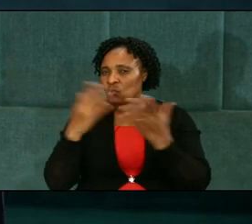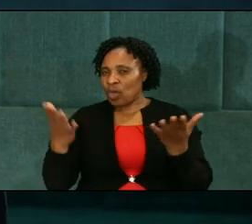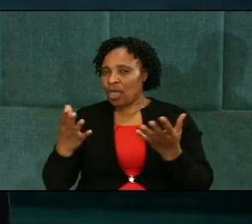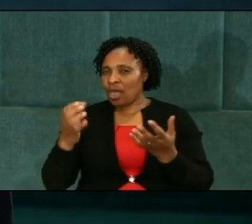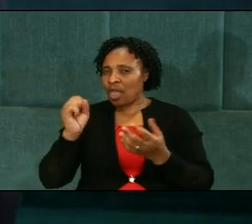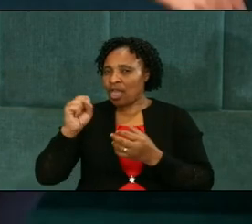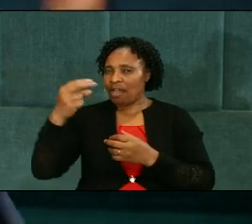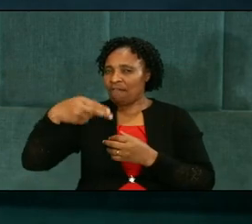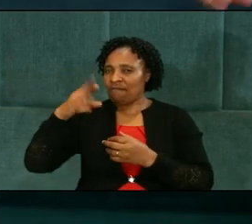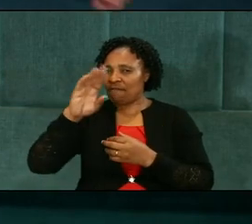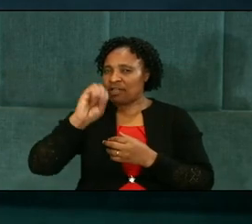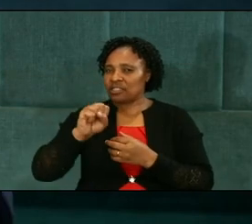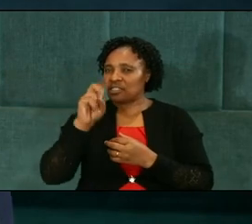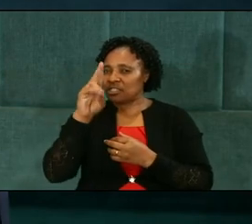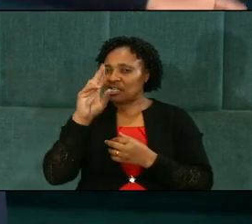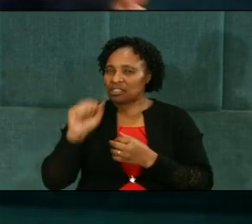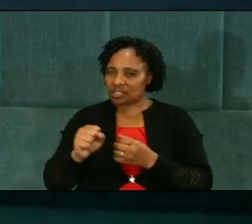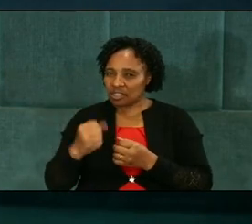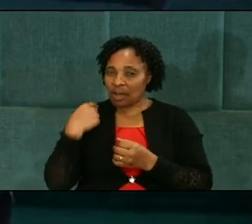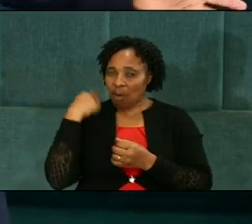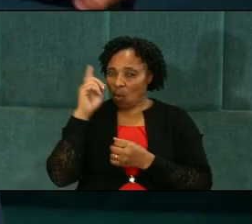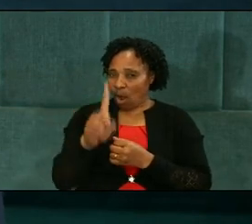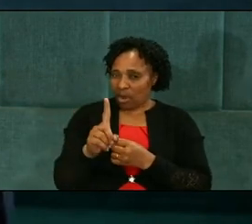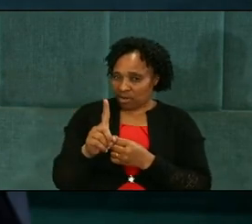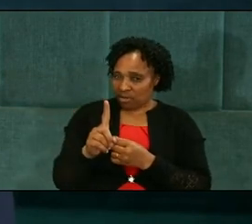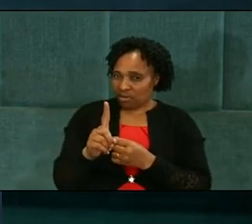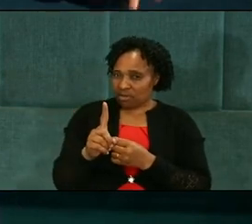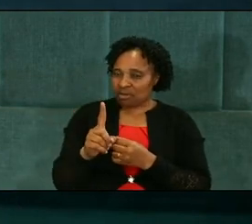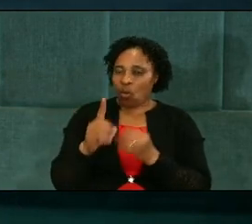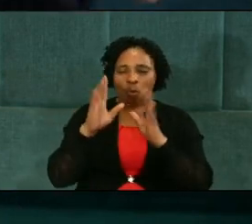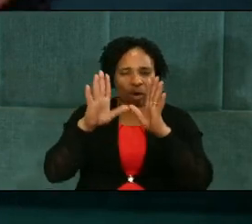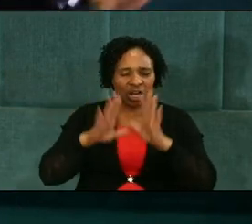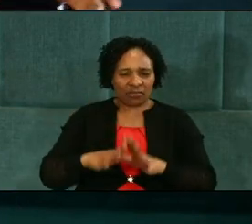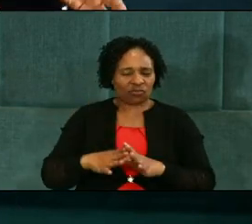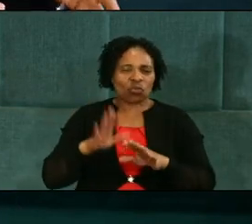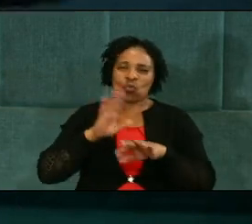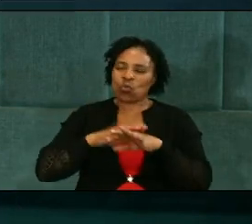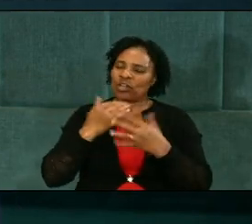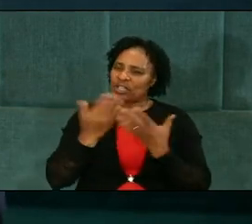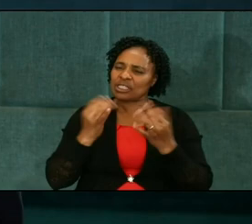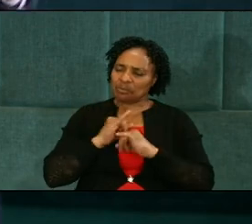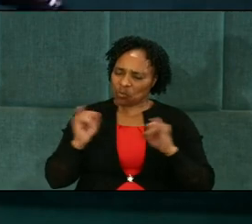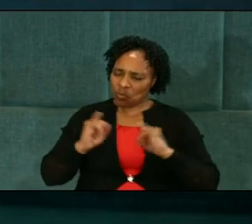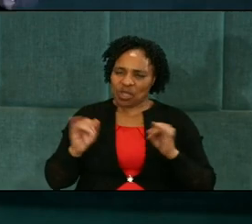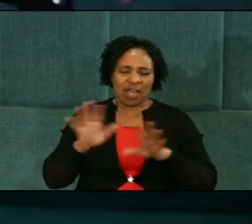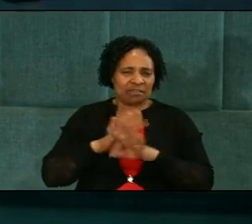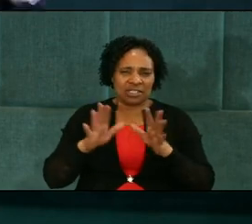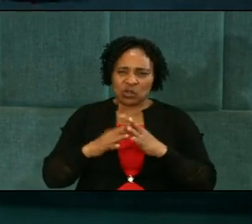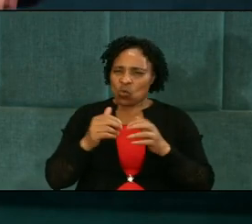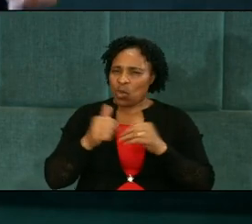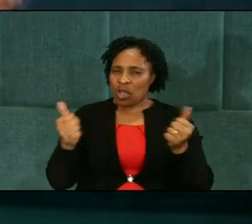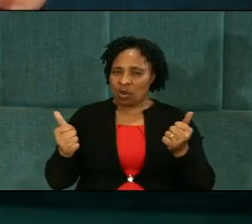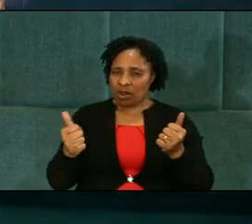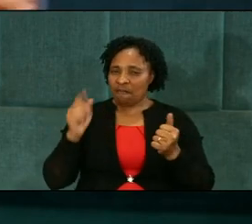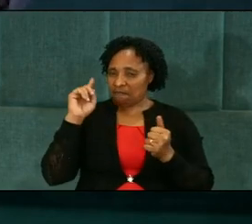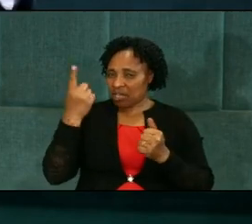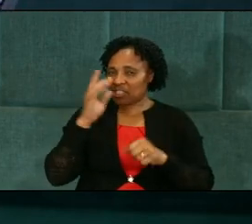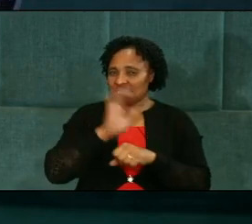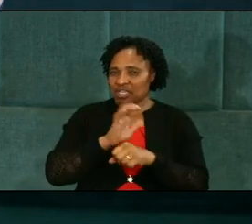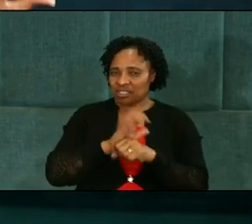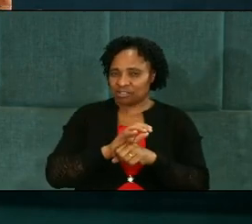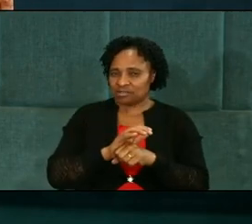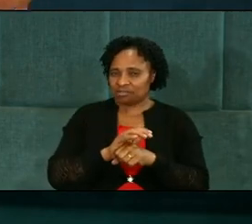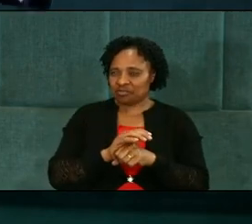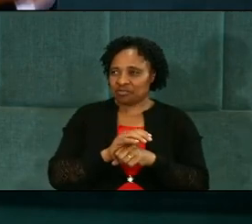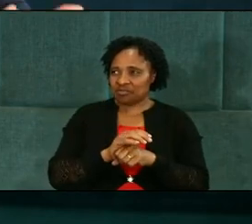number one. That's when the church was wonderful and sweet and all of that stuff, good, pure, right? That was the first church.